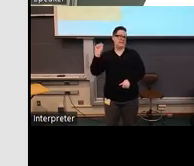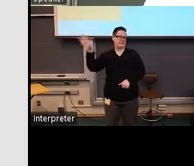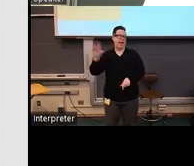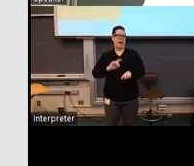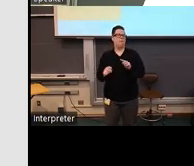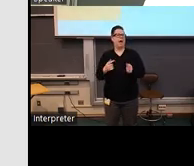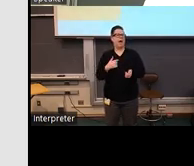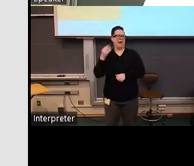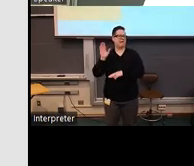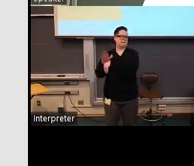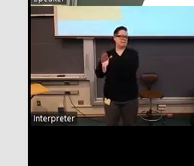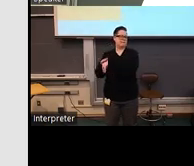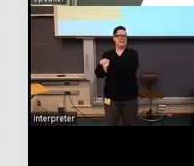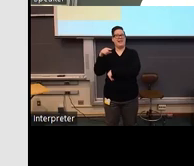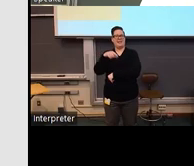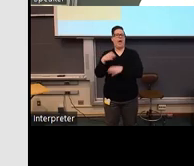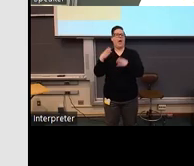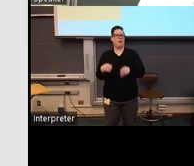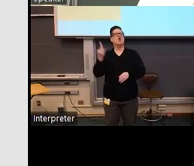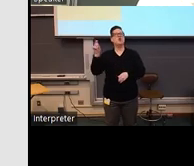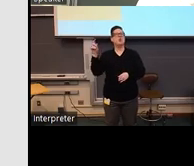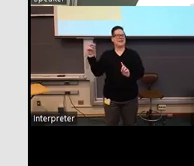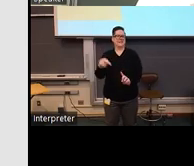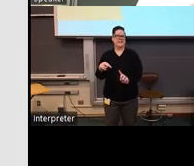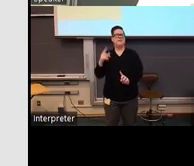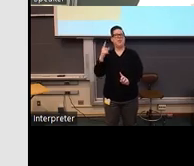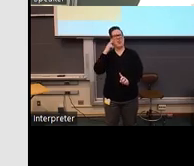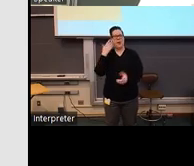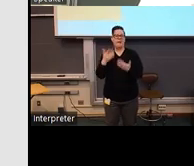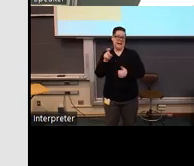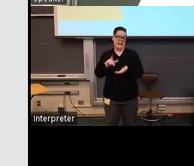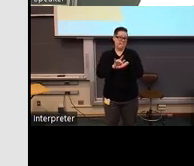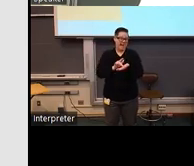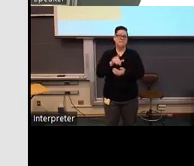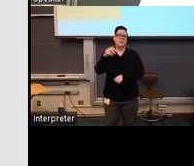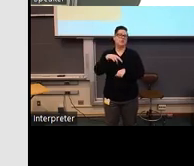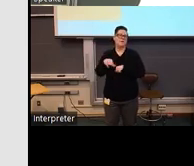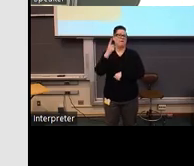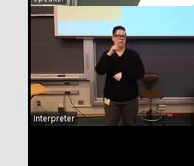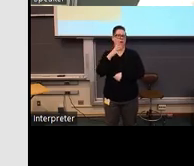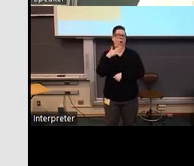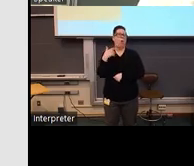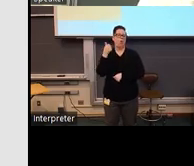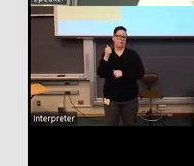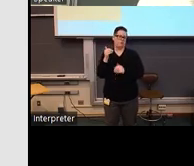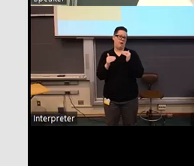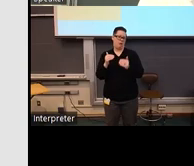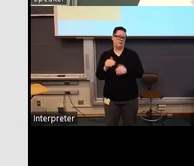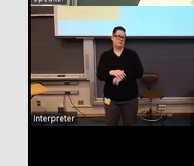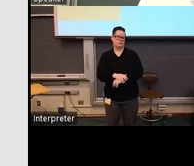know, this person needs to be seen, and they probably need some medication, or they need a referral to older adults.